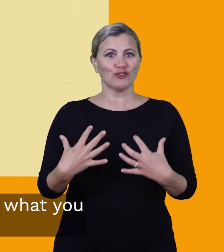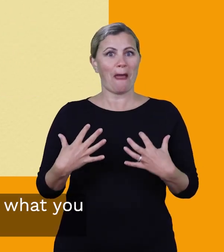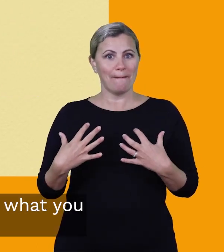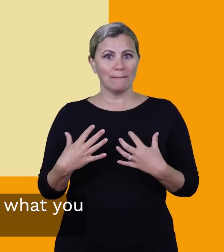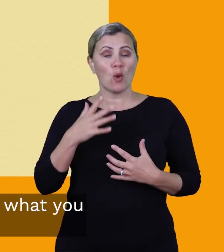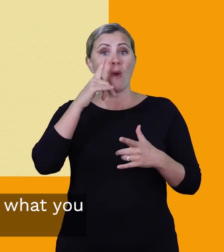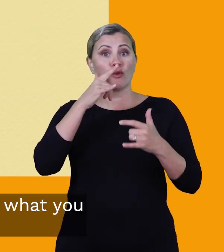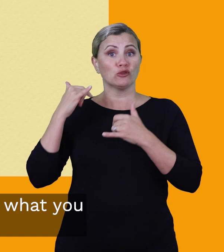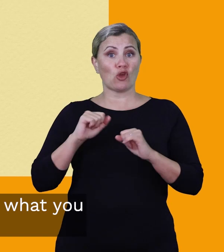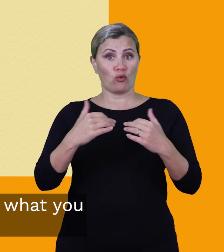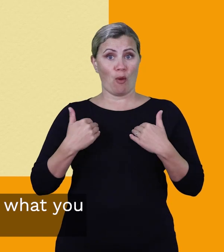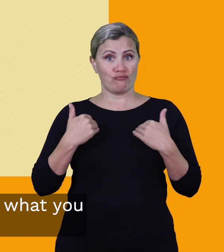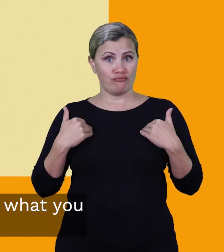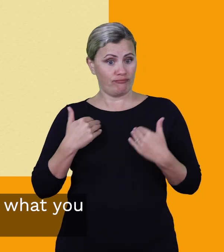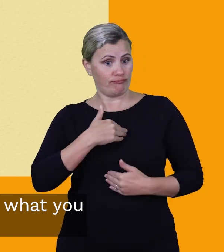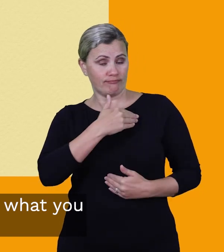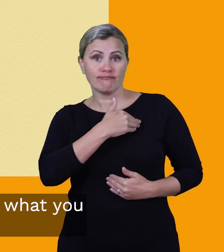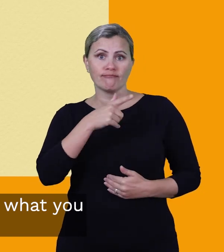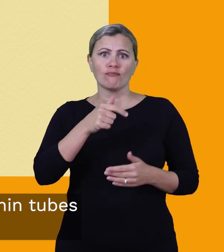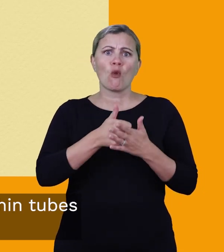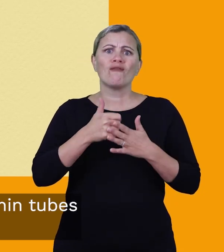your breasts, this is what you can often feel.